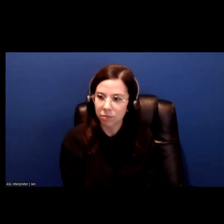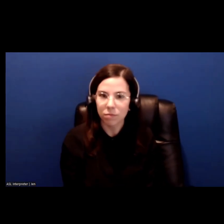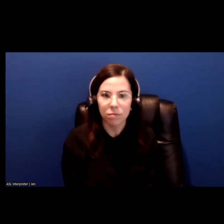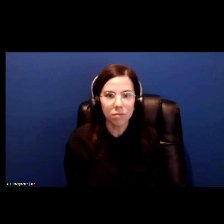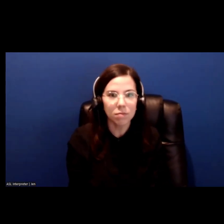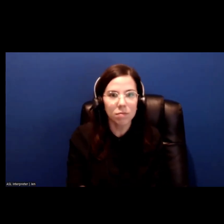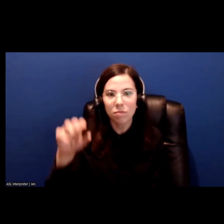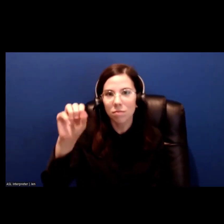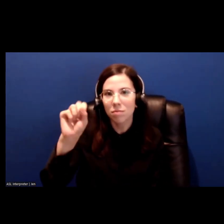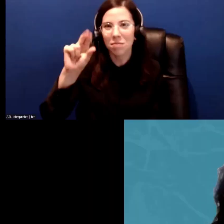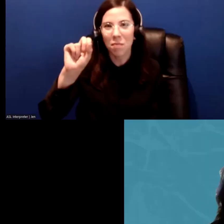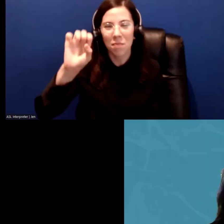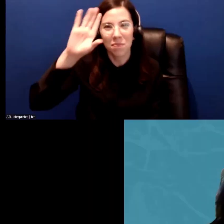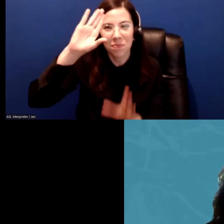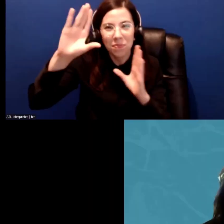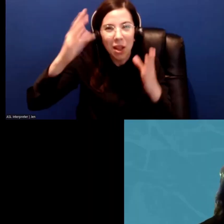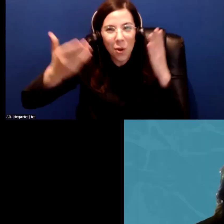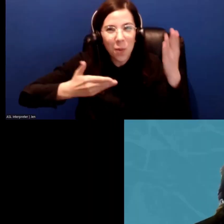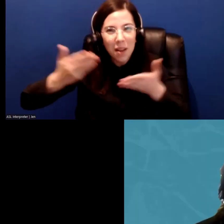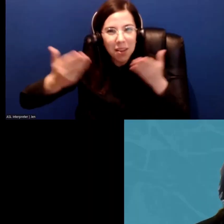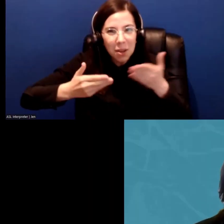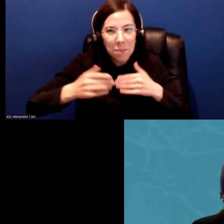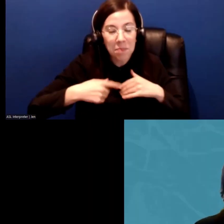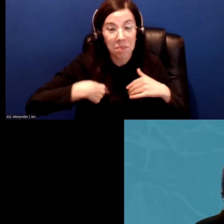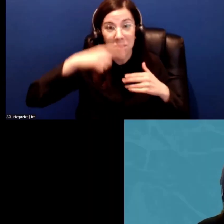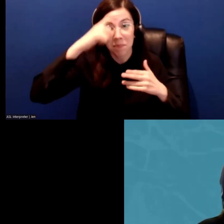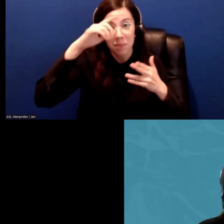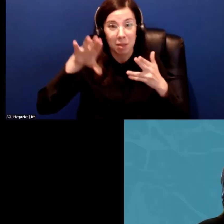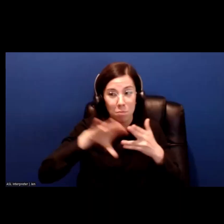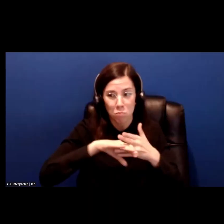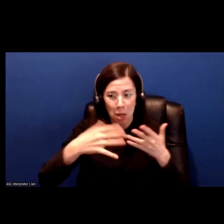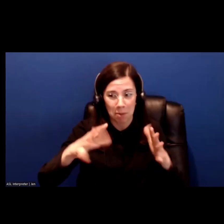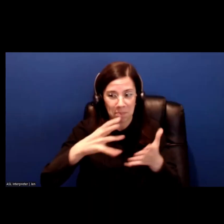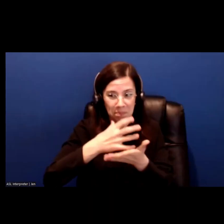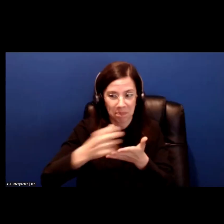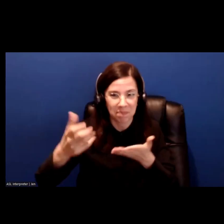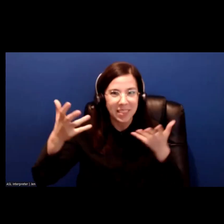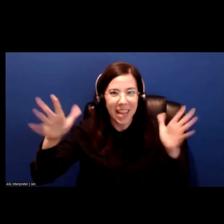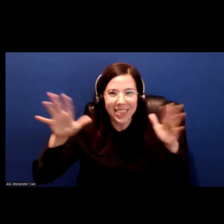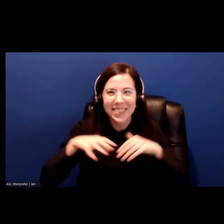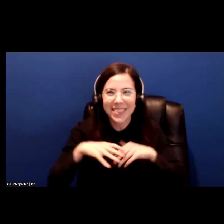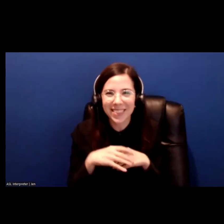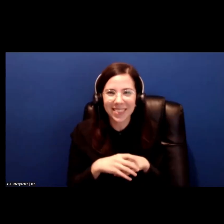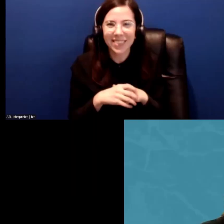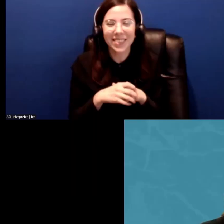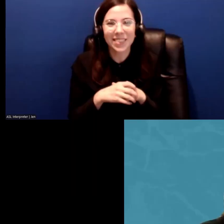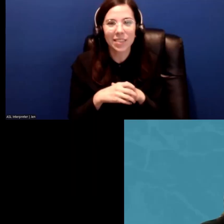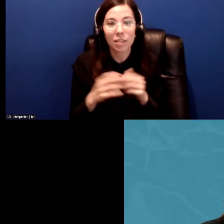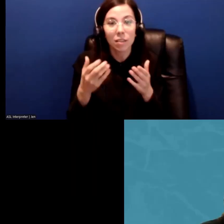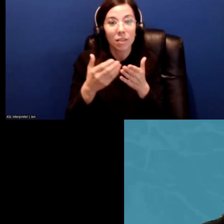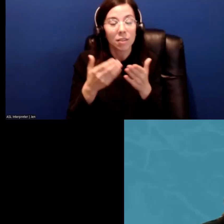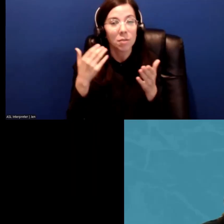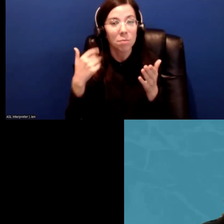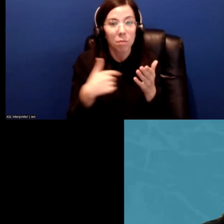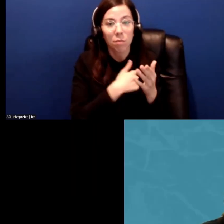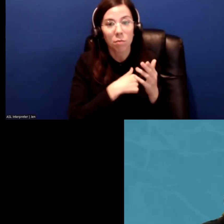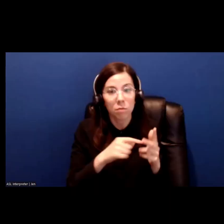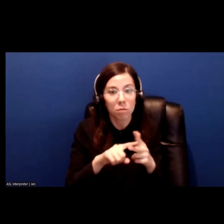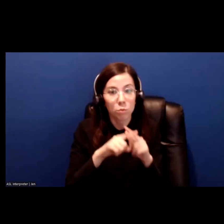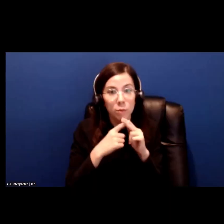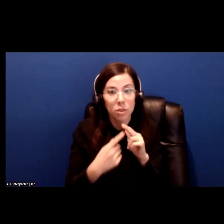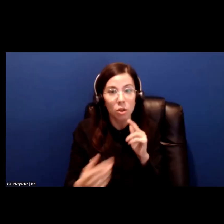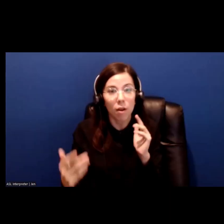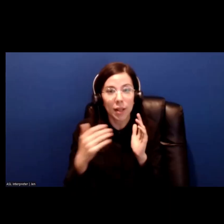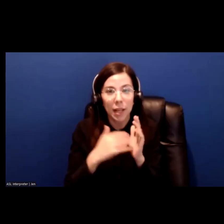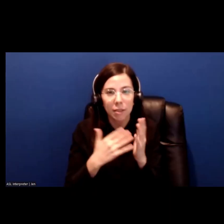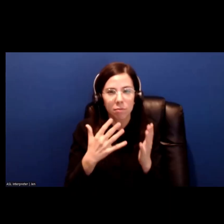Welcome back. I think our break is now officially over. Before we get started again,